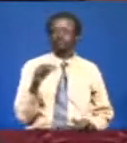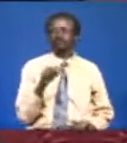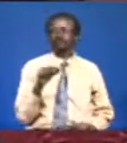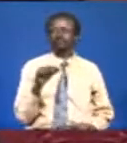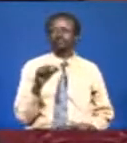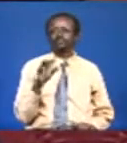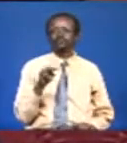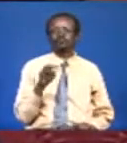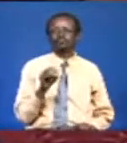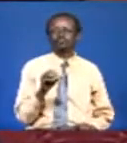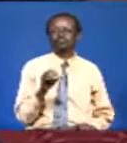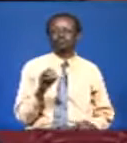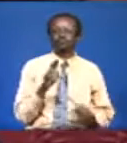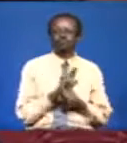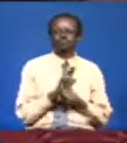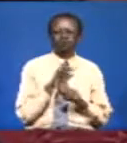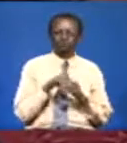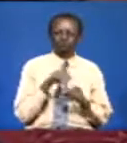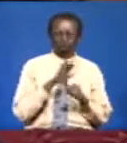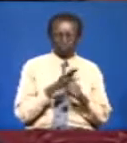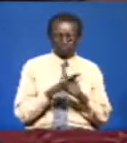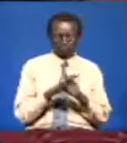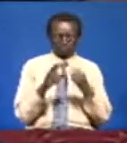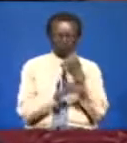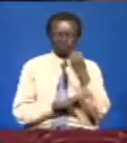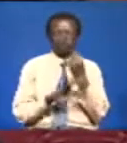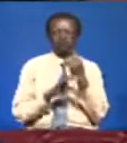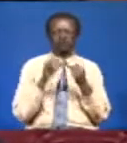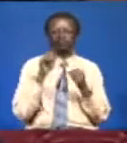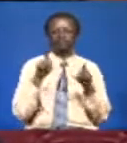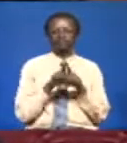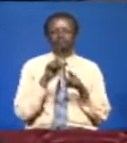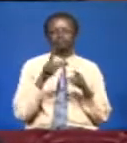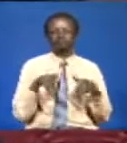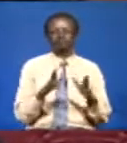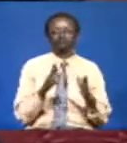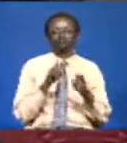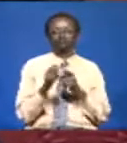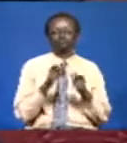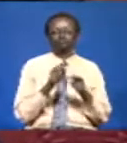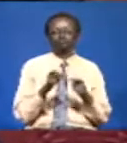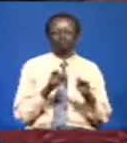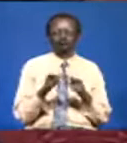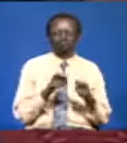as one way of mitigating hunger, Mr. Speaker, because it reduces the cost of